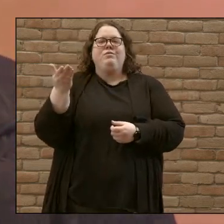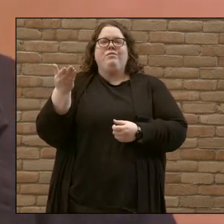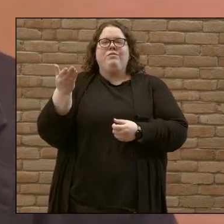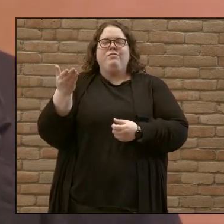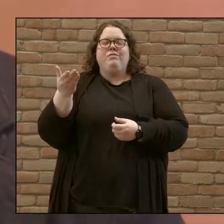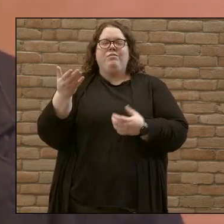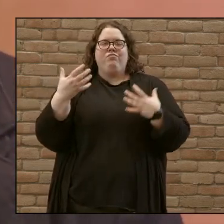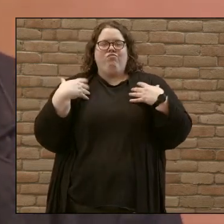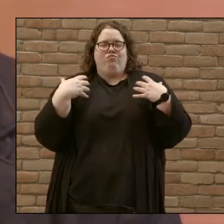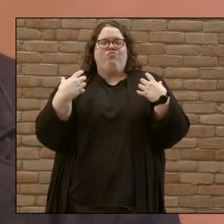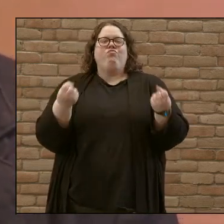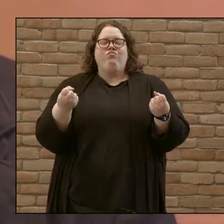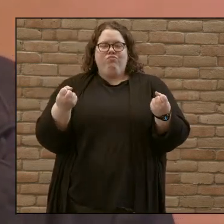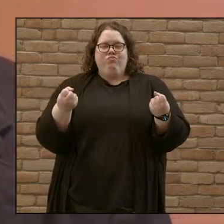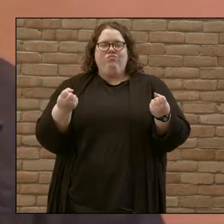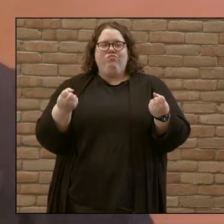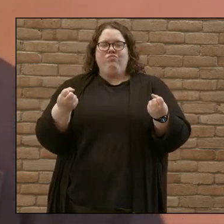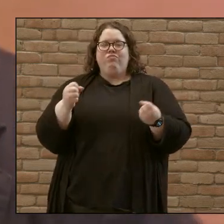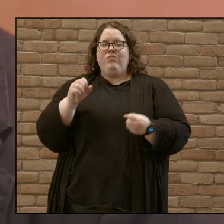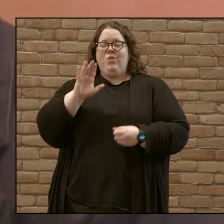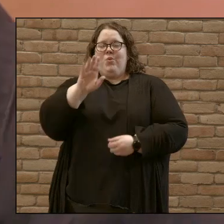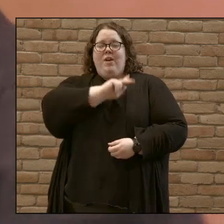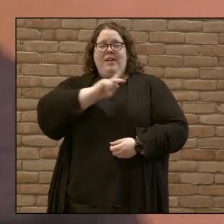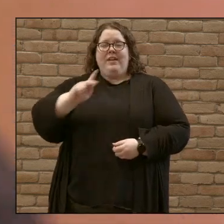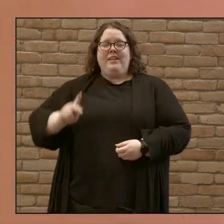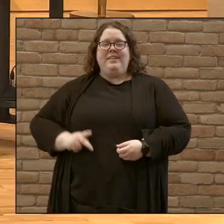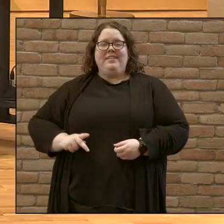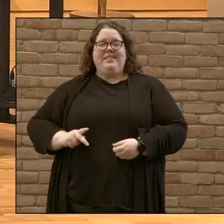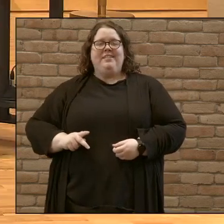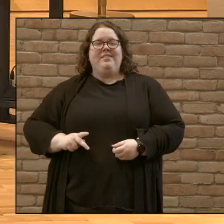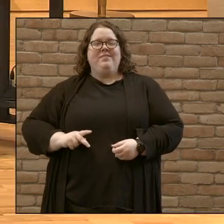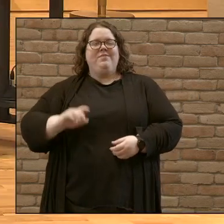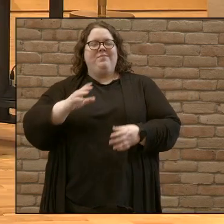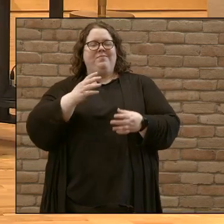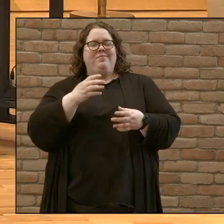his very own. I want to close